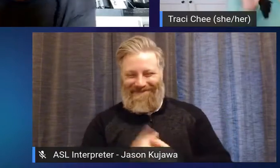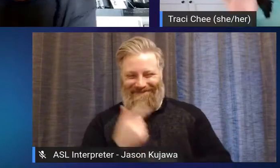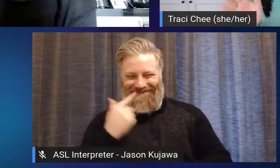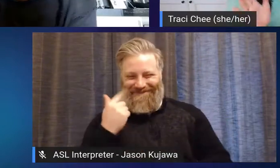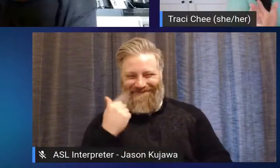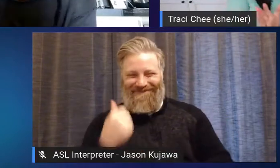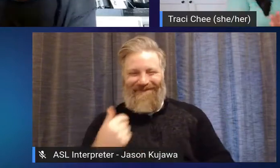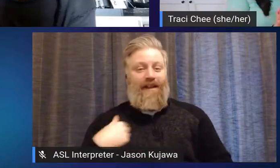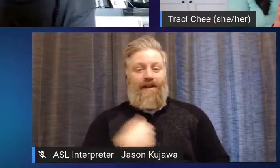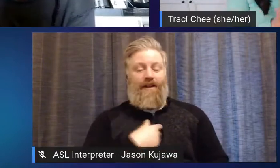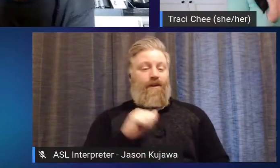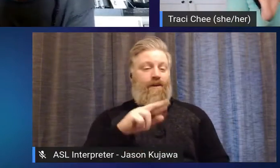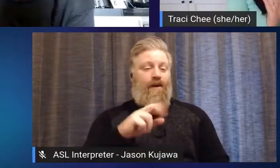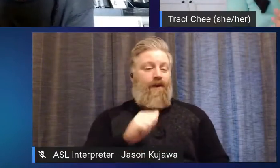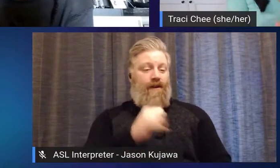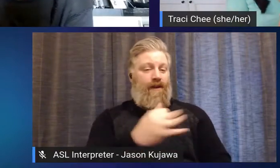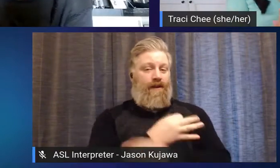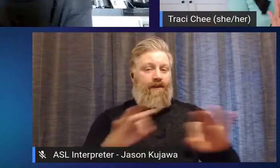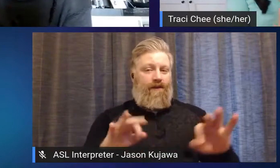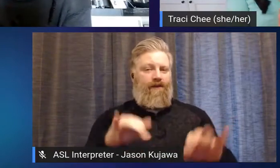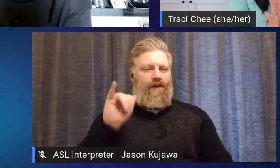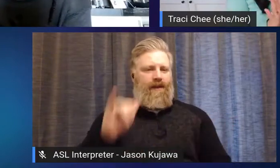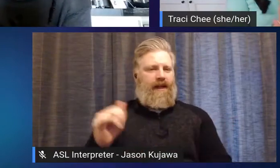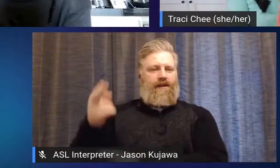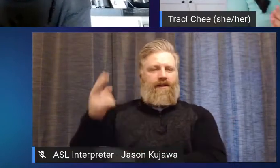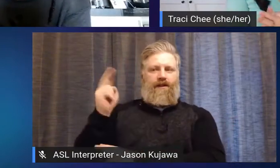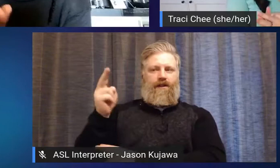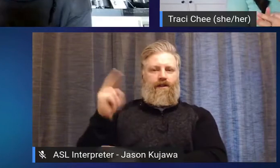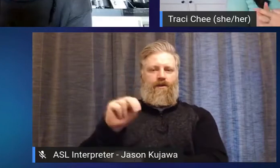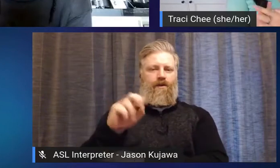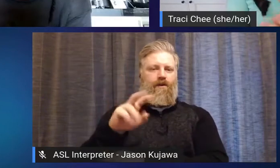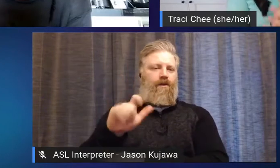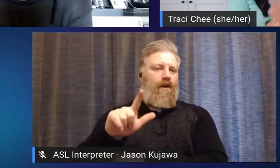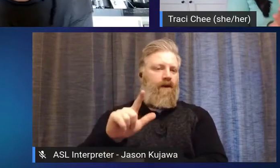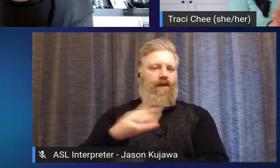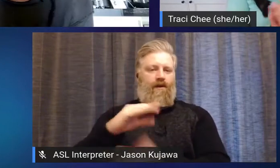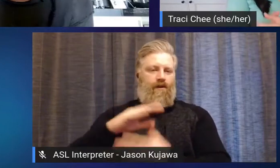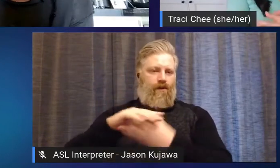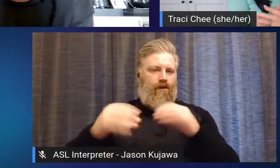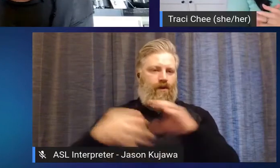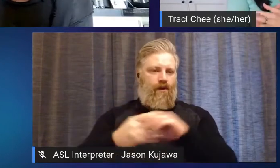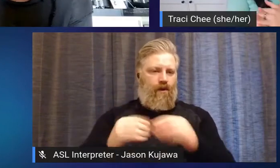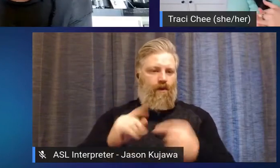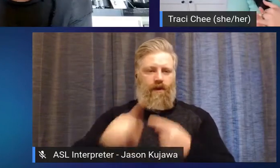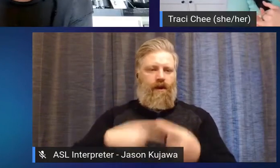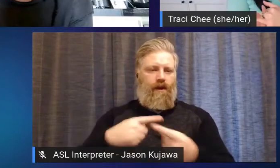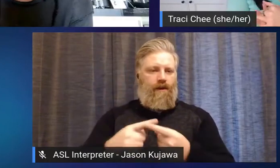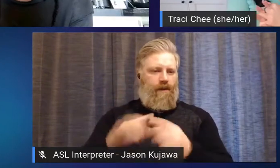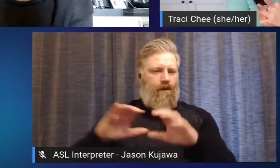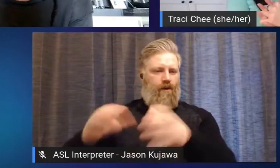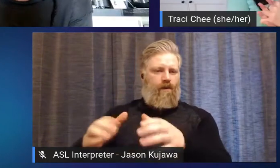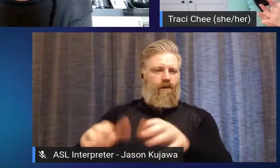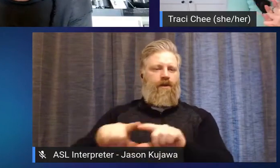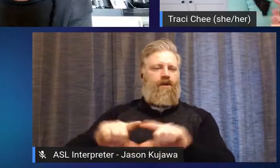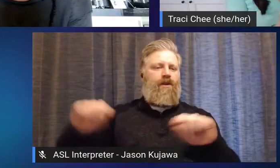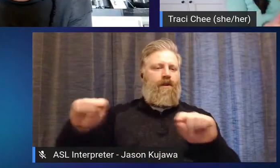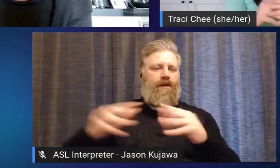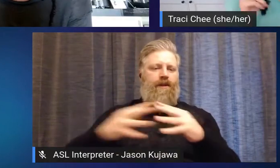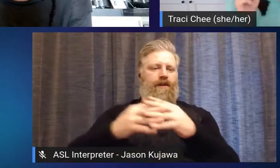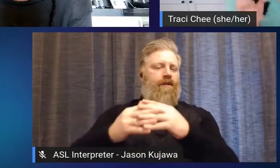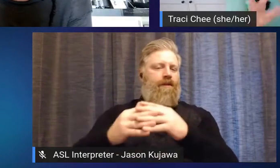that We Are Not Free is a historical novel and stories about a group of Japanese American teenagers who